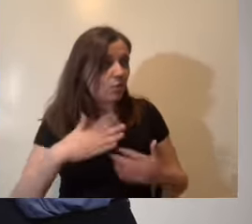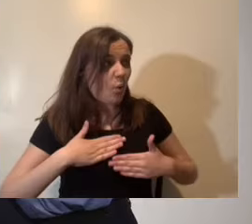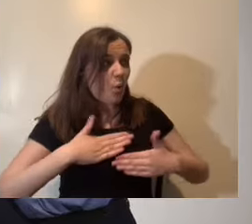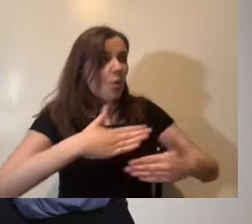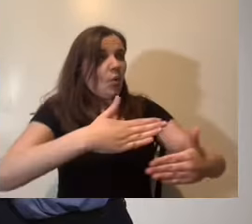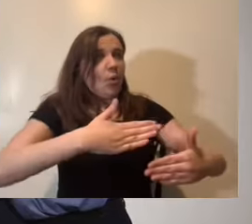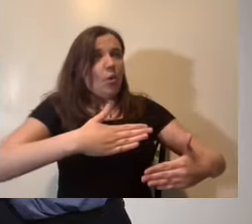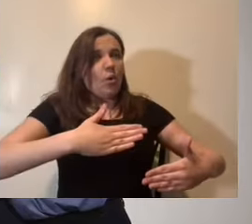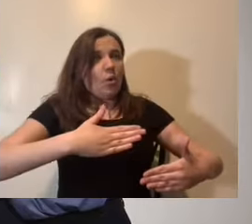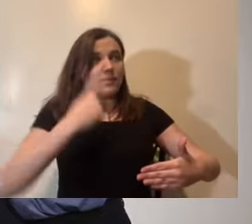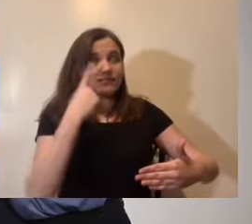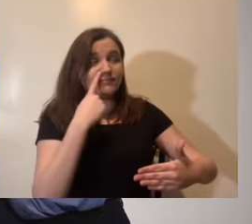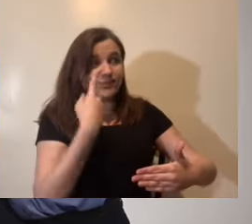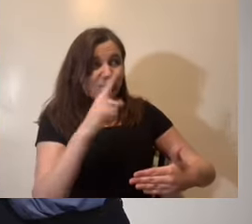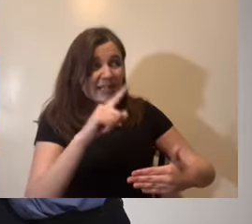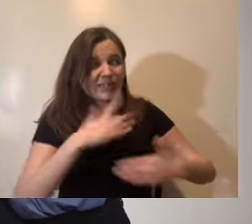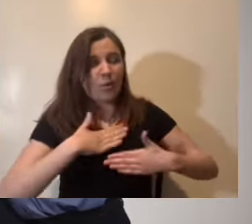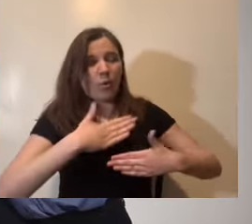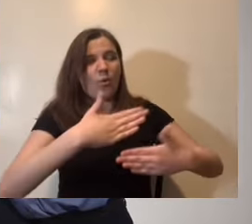All right.